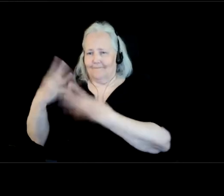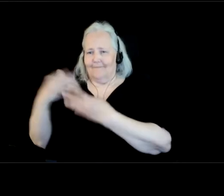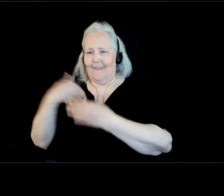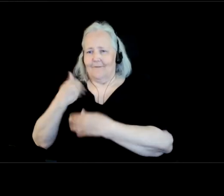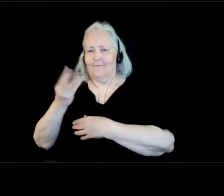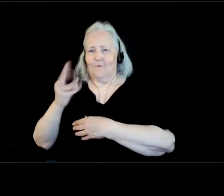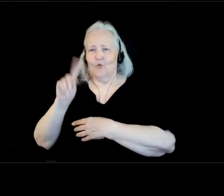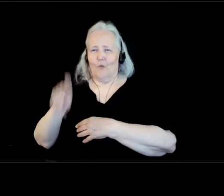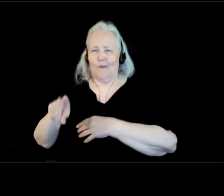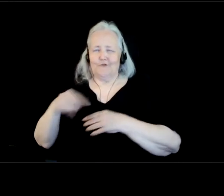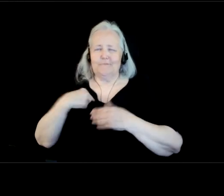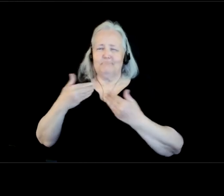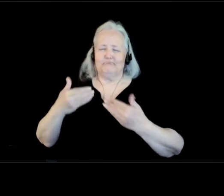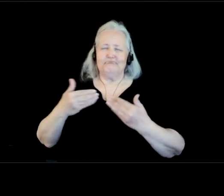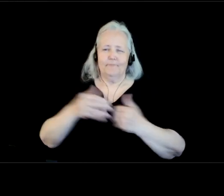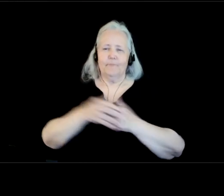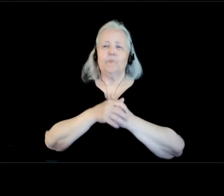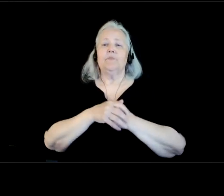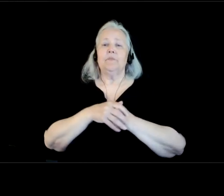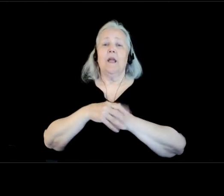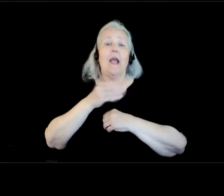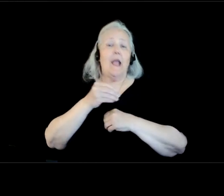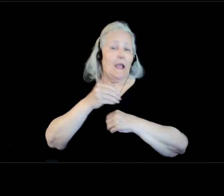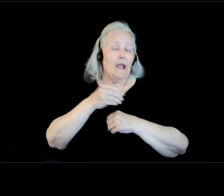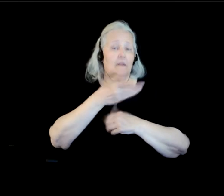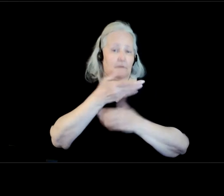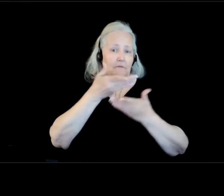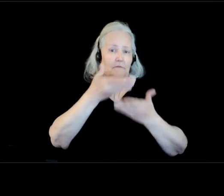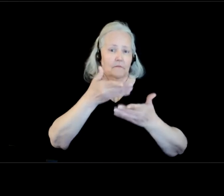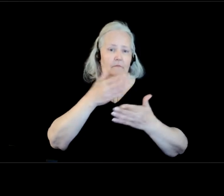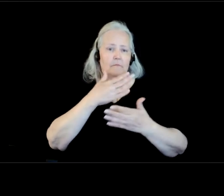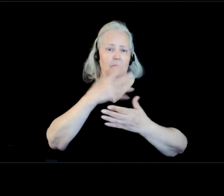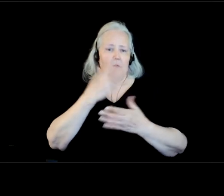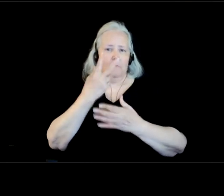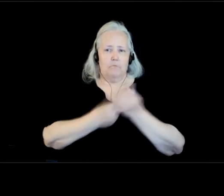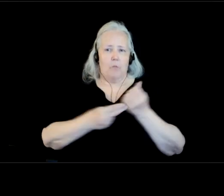them. And if our panelists can go on camera now.